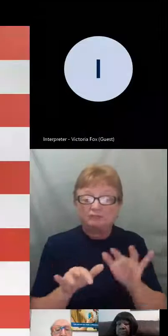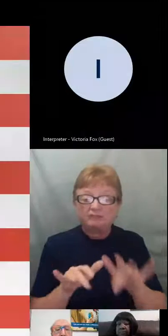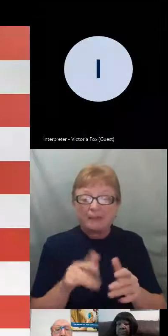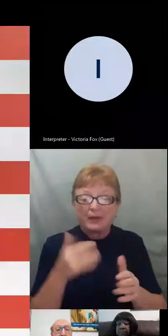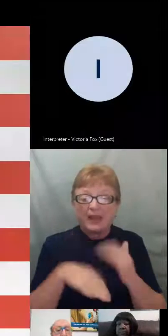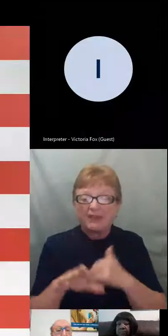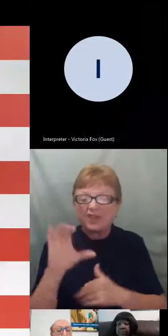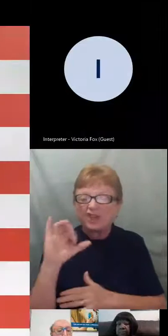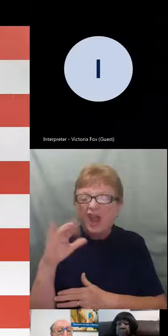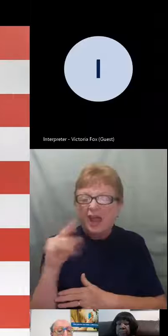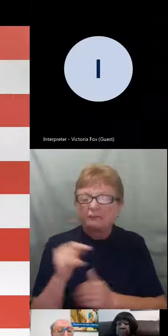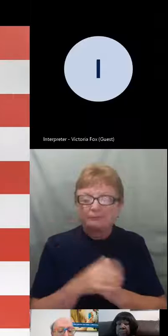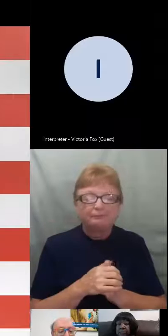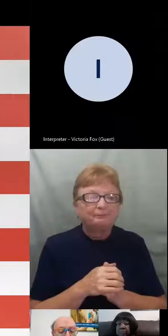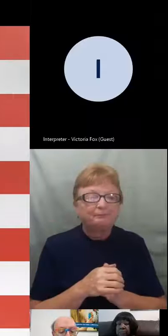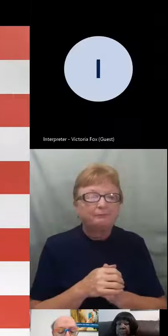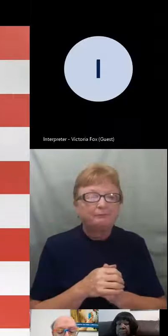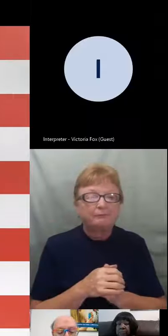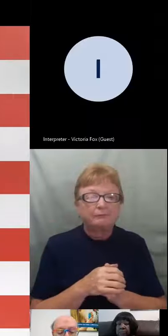Next slide, please.